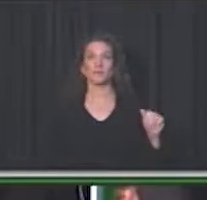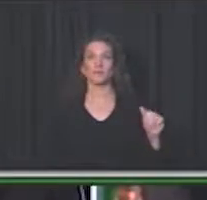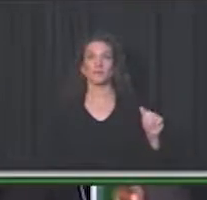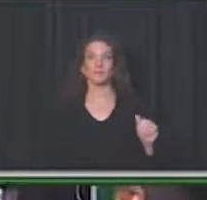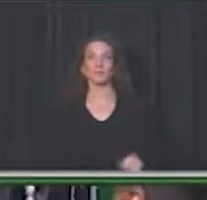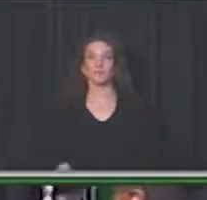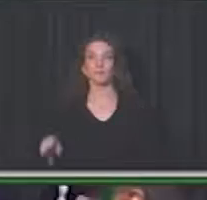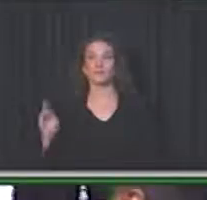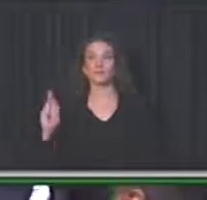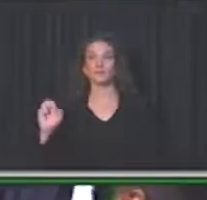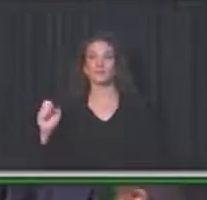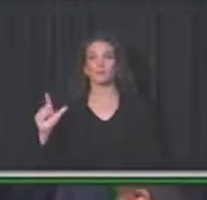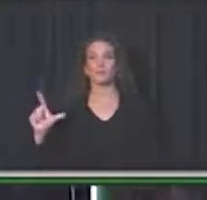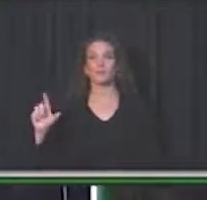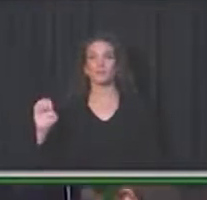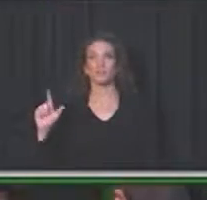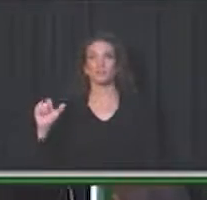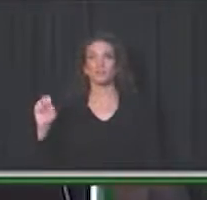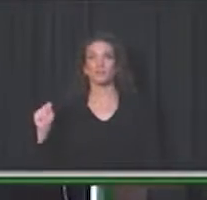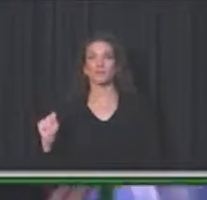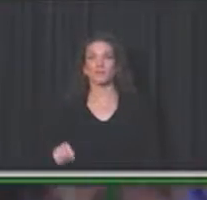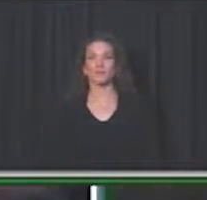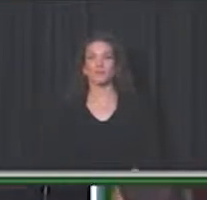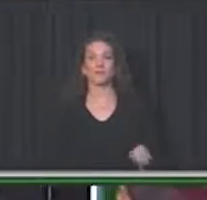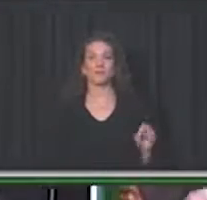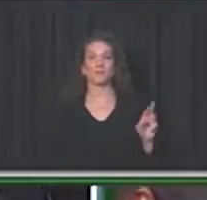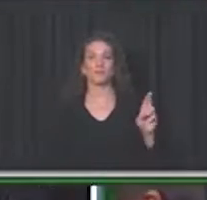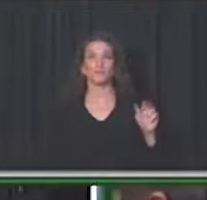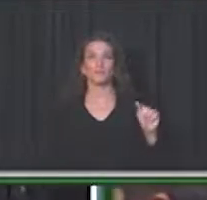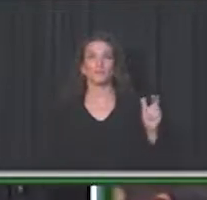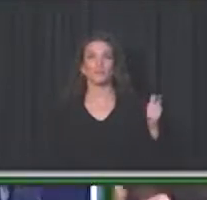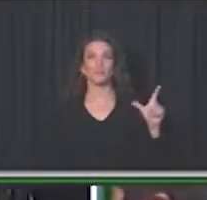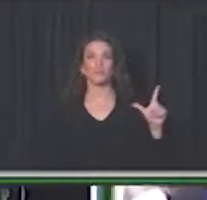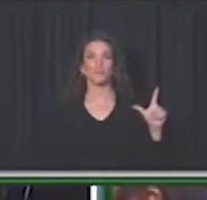Rachel Elliott. Michelle